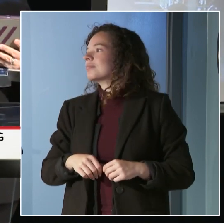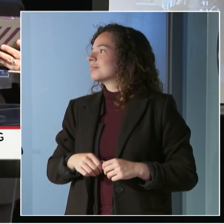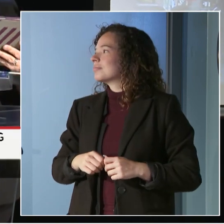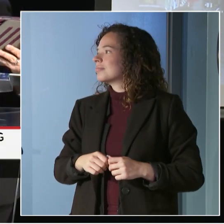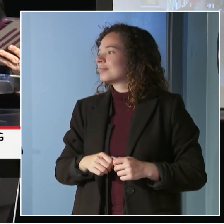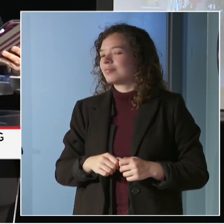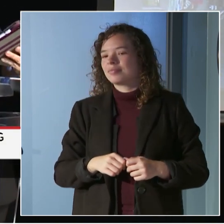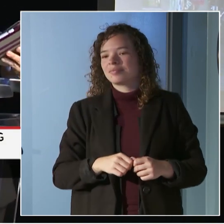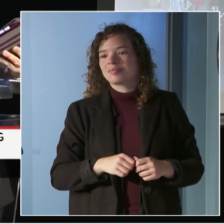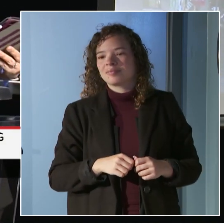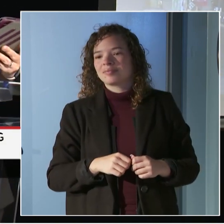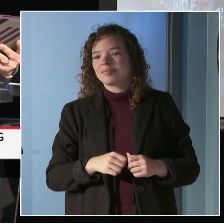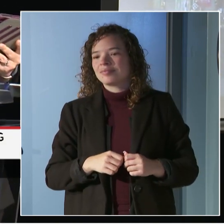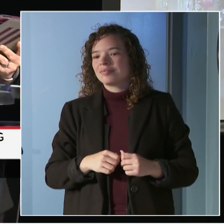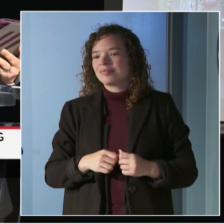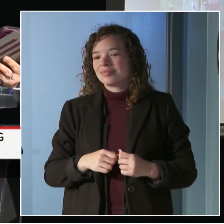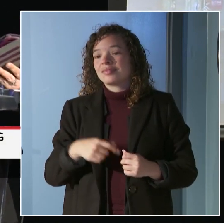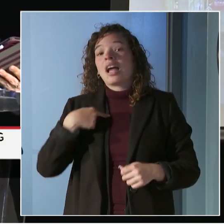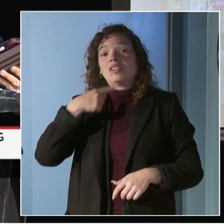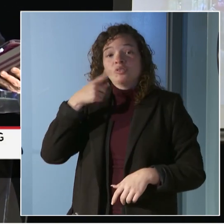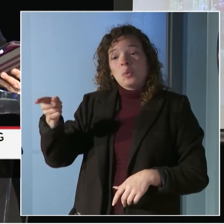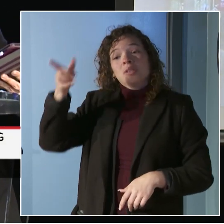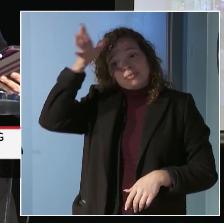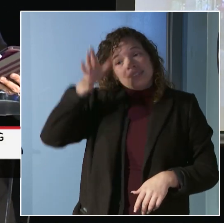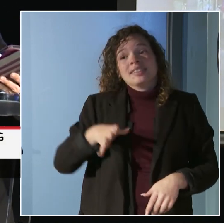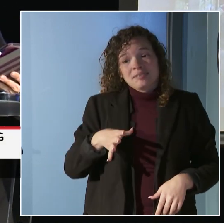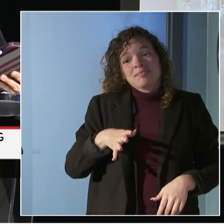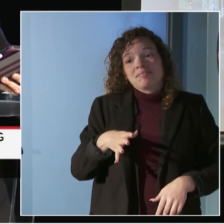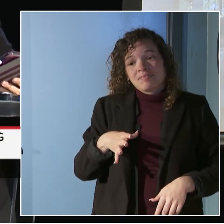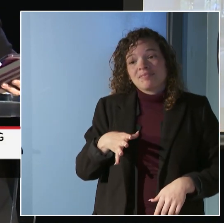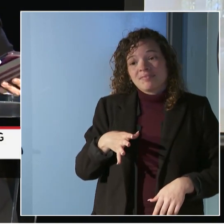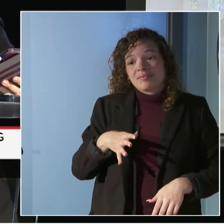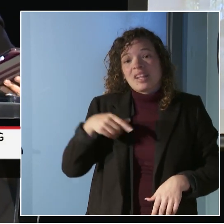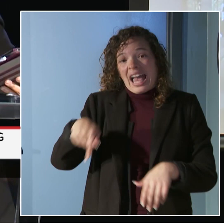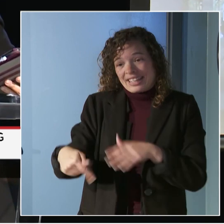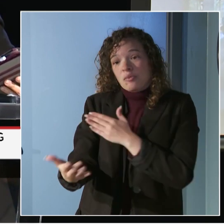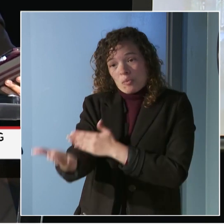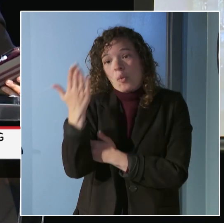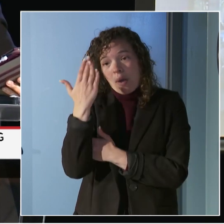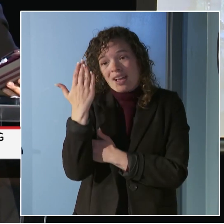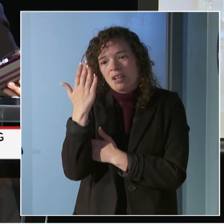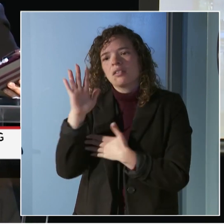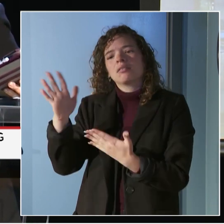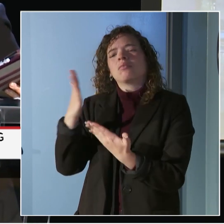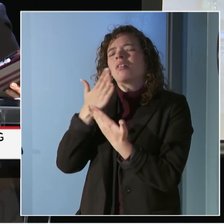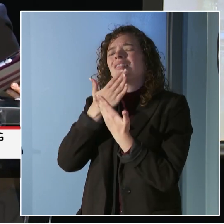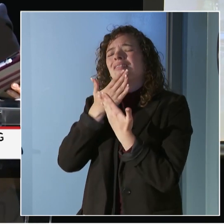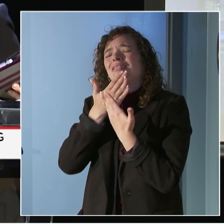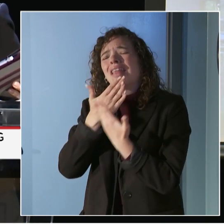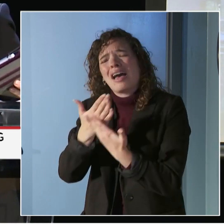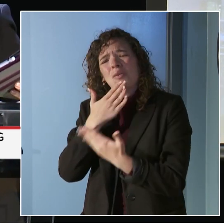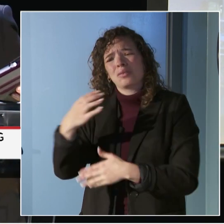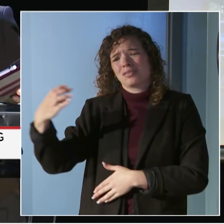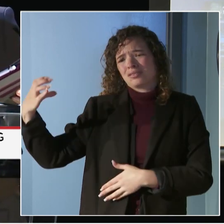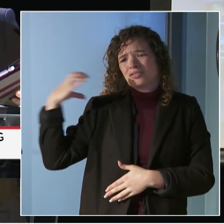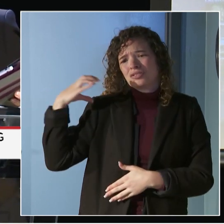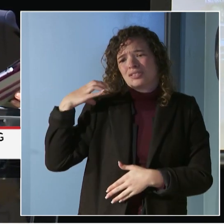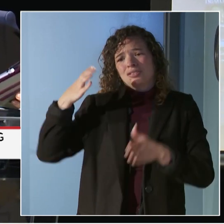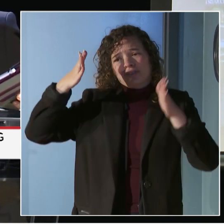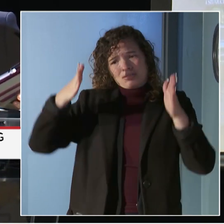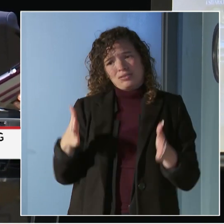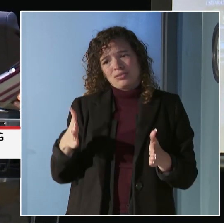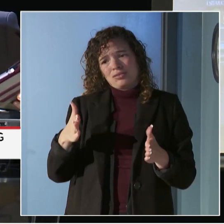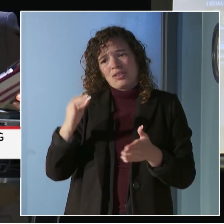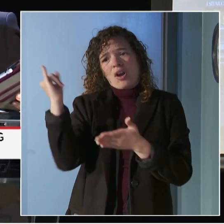I told this man earlier today, thank you for serving as the chairman of the Arts Commission. Thank you for doing